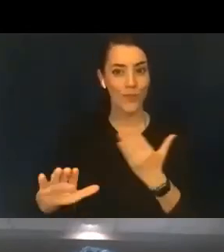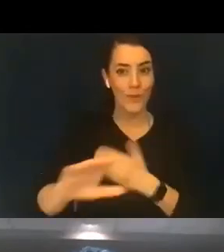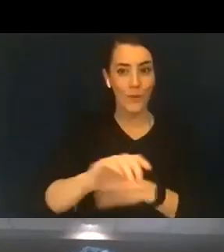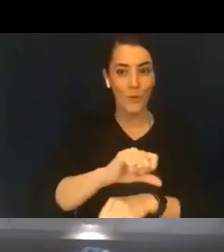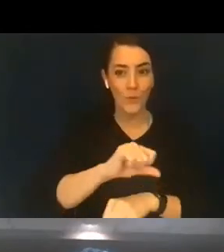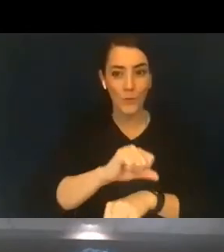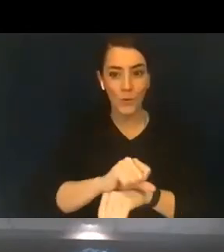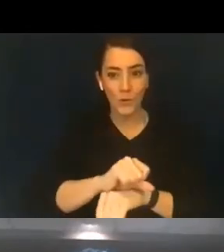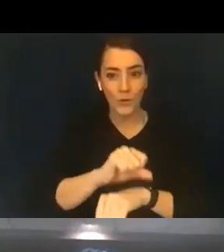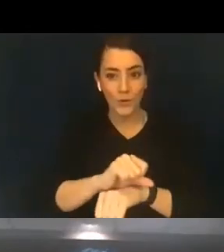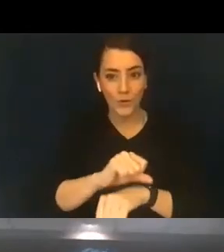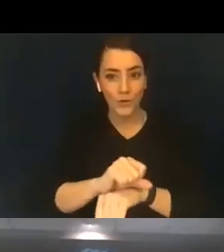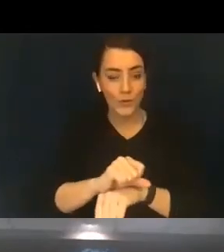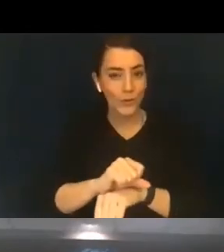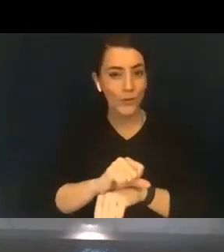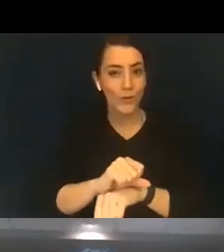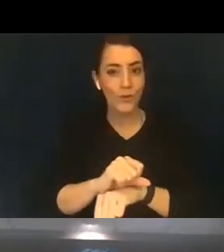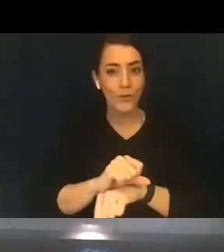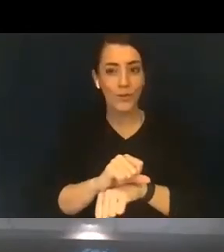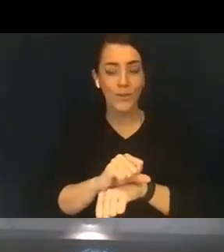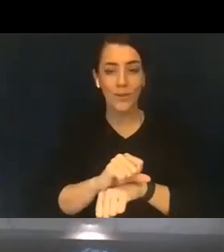were looking for